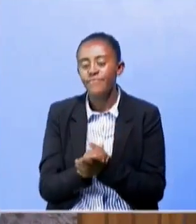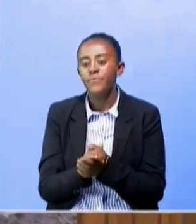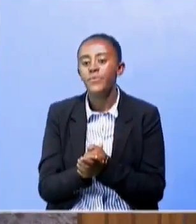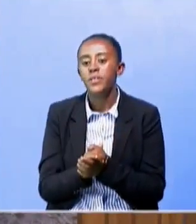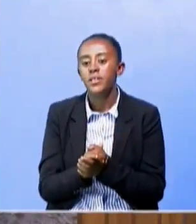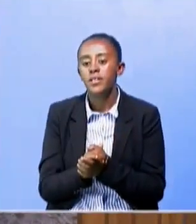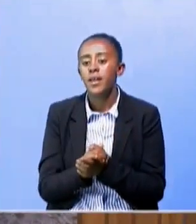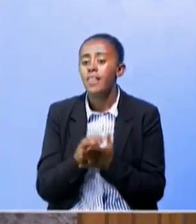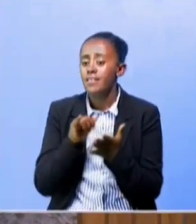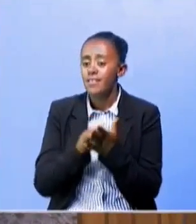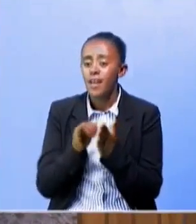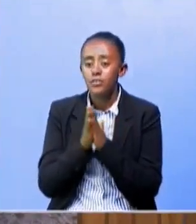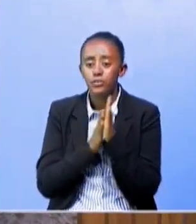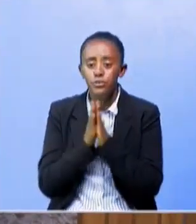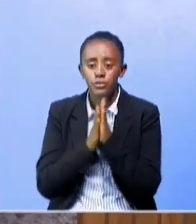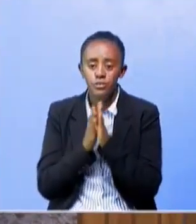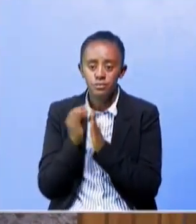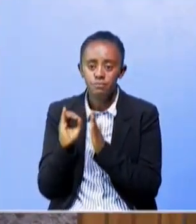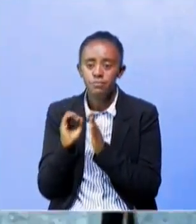That's an interesting one.